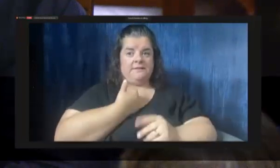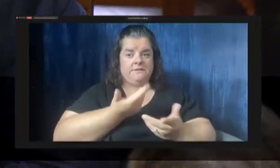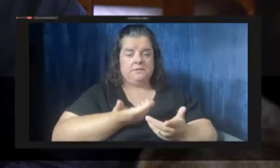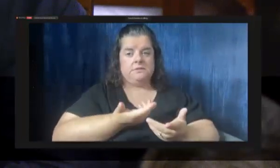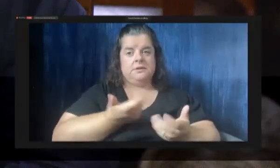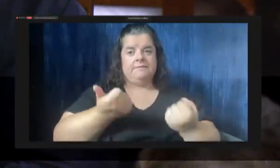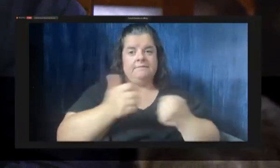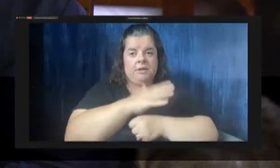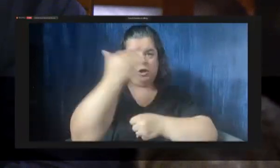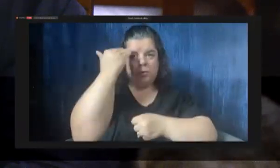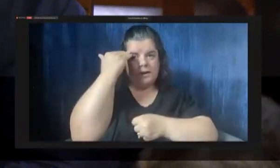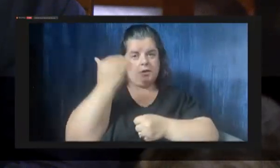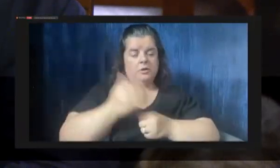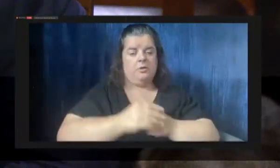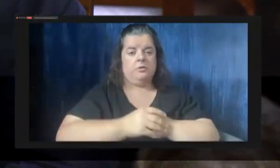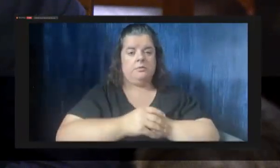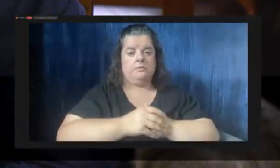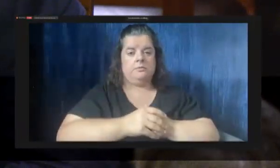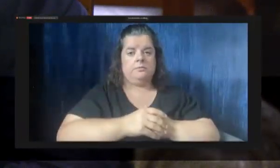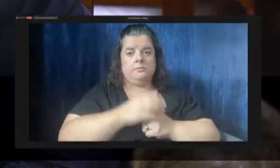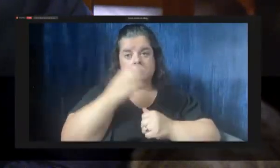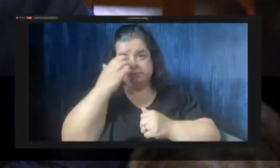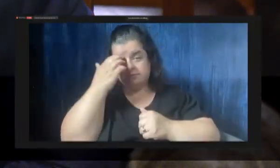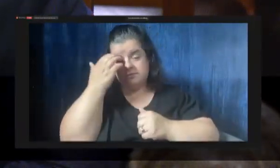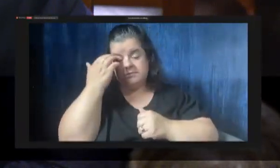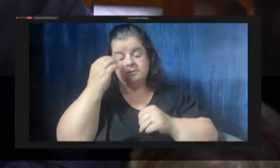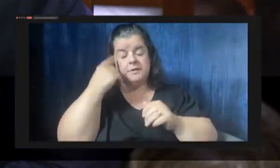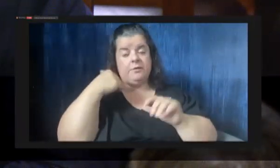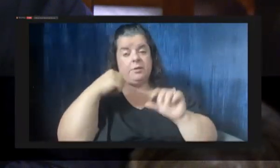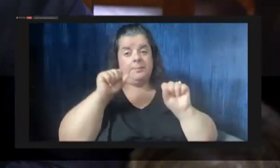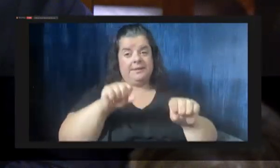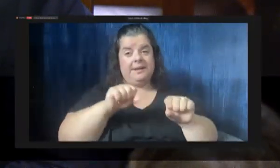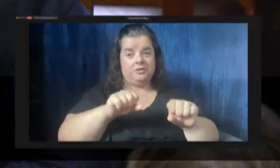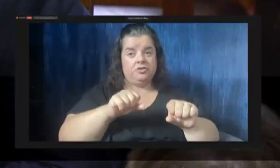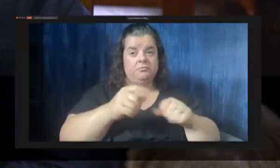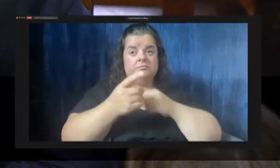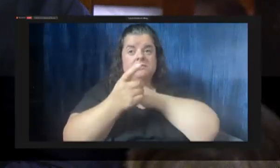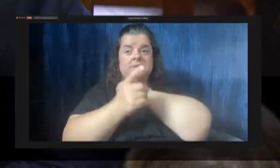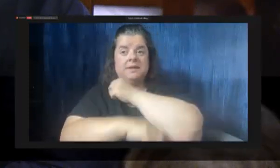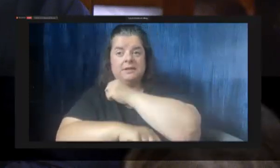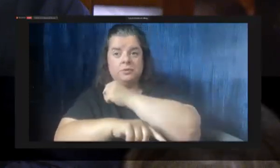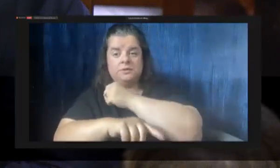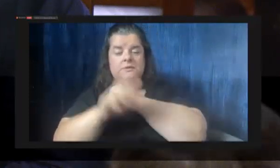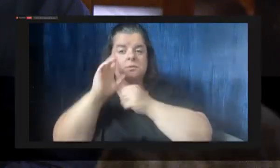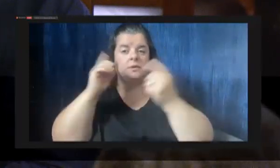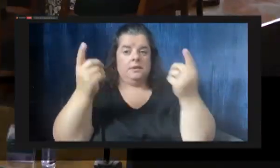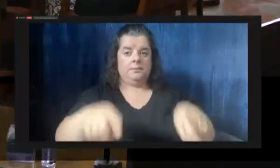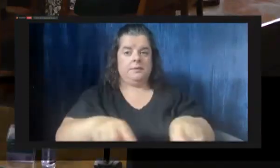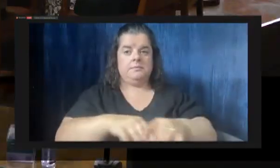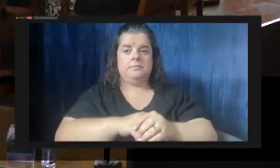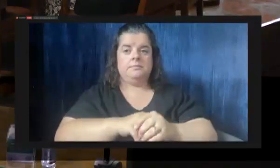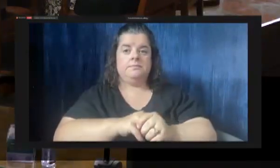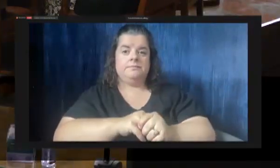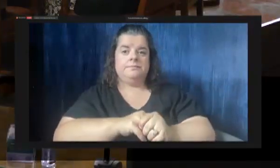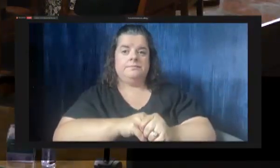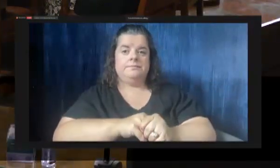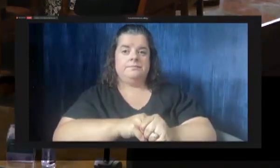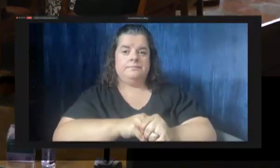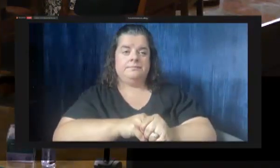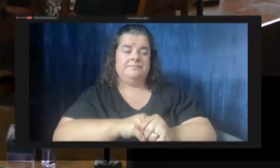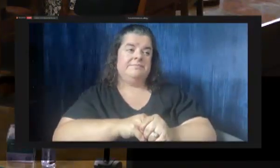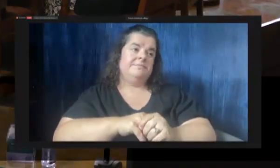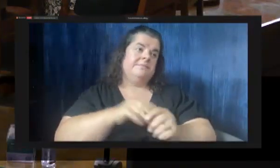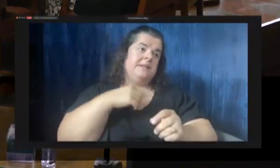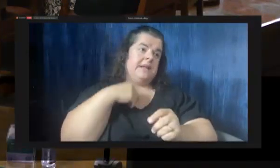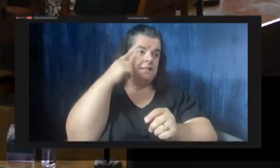of the potential and the consequences of what's going to happen here. Yeah. And I just think we're not doing